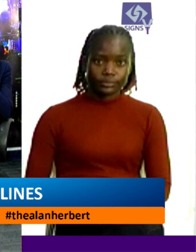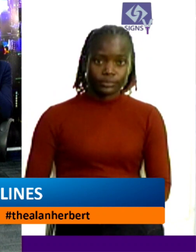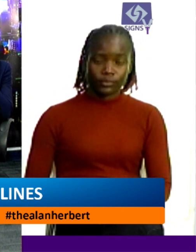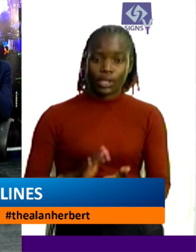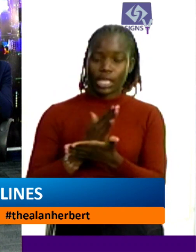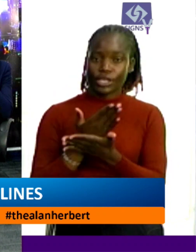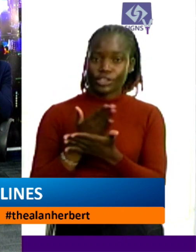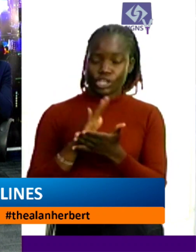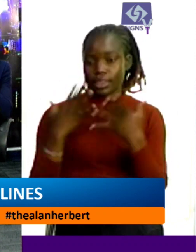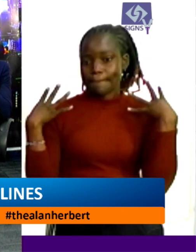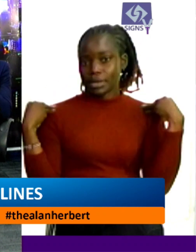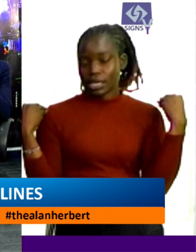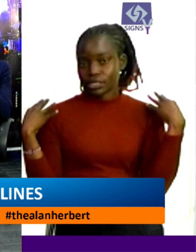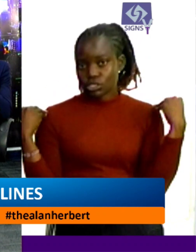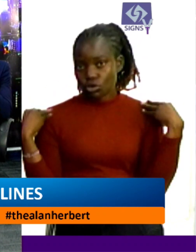the practical issues,